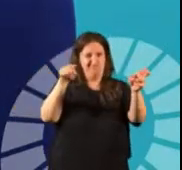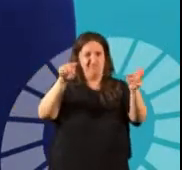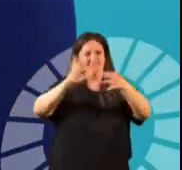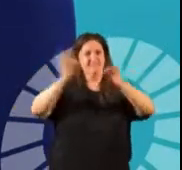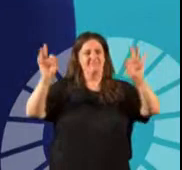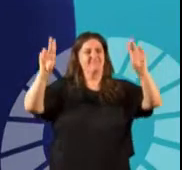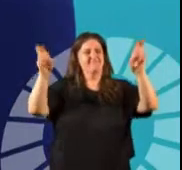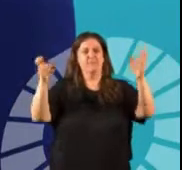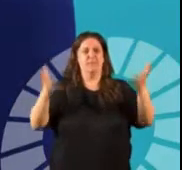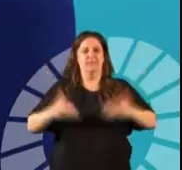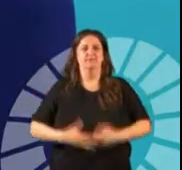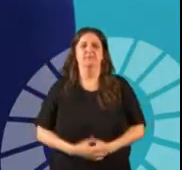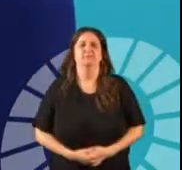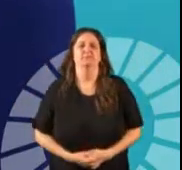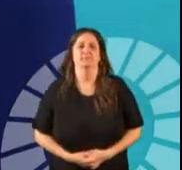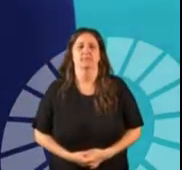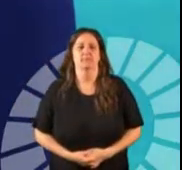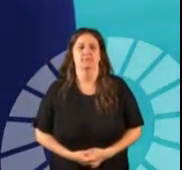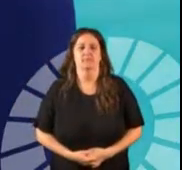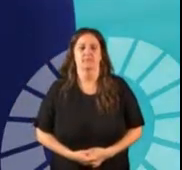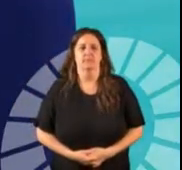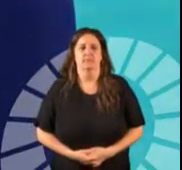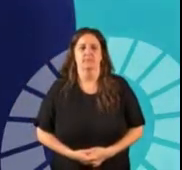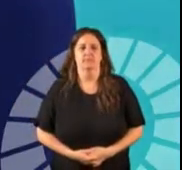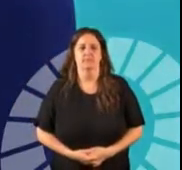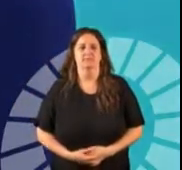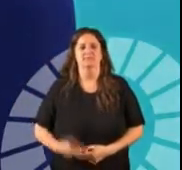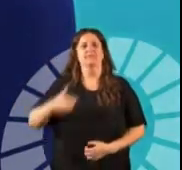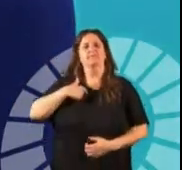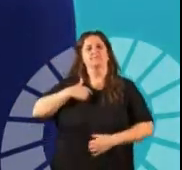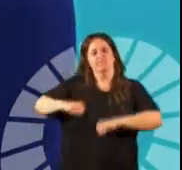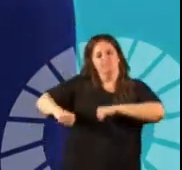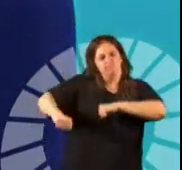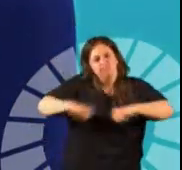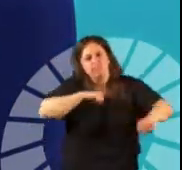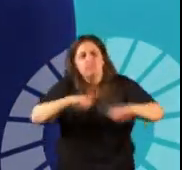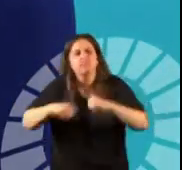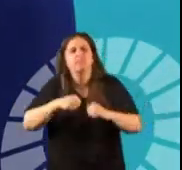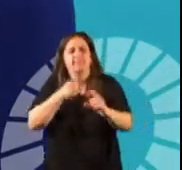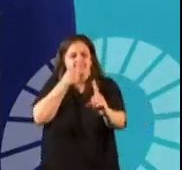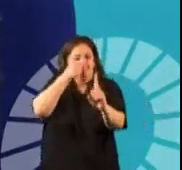It is an ideological battle, and we have got to win that ideological battle